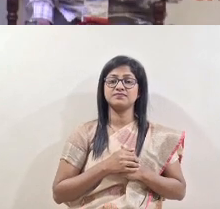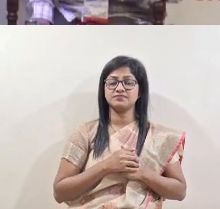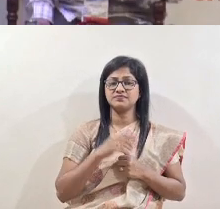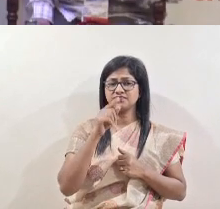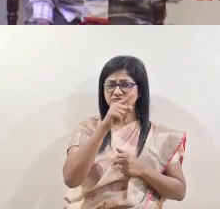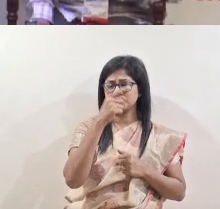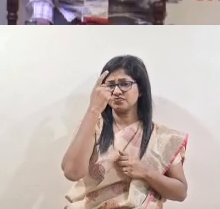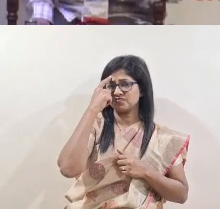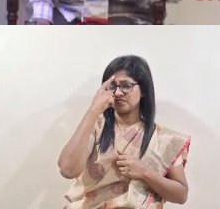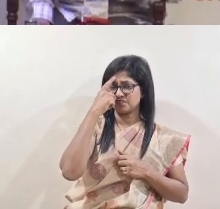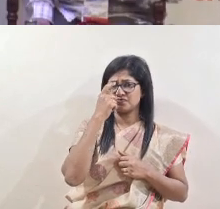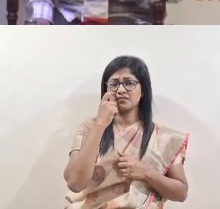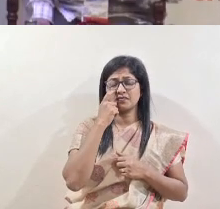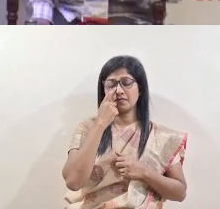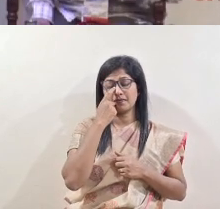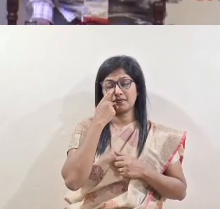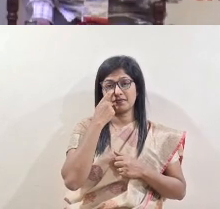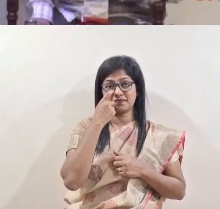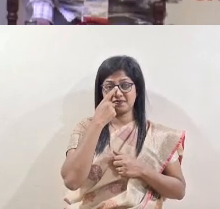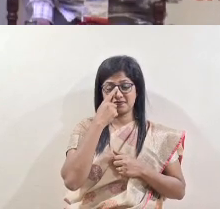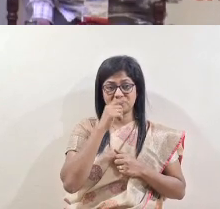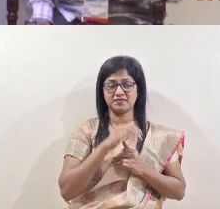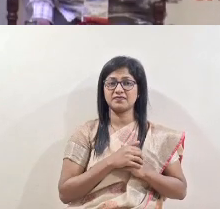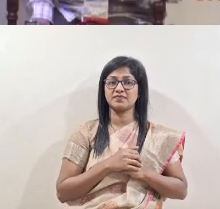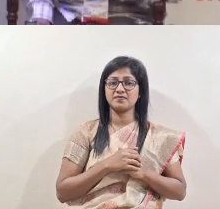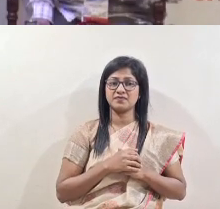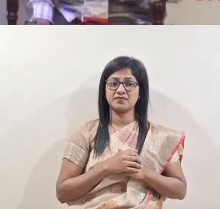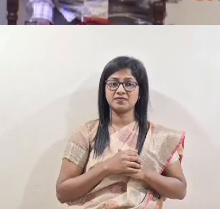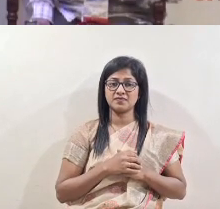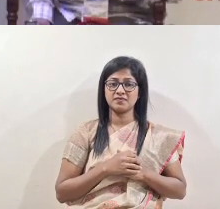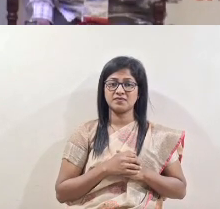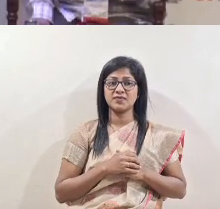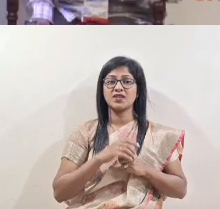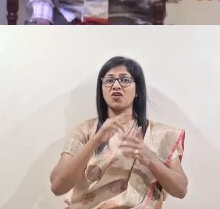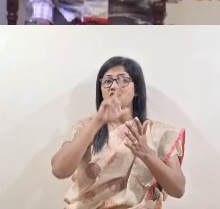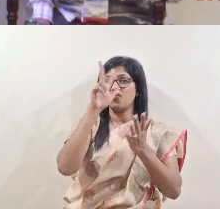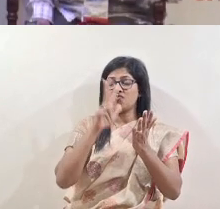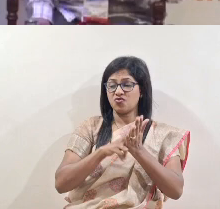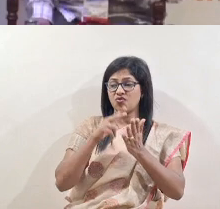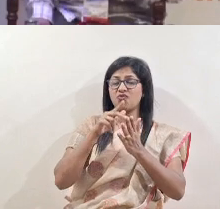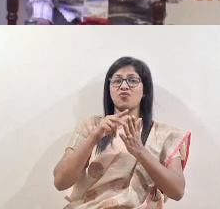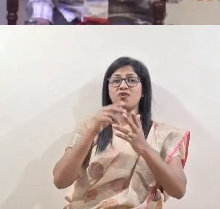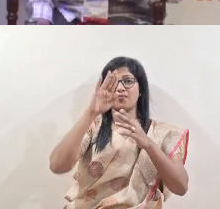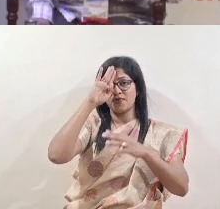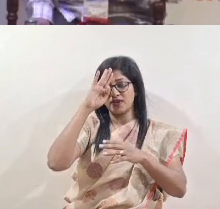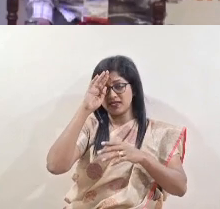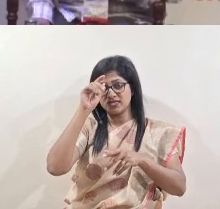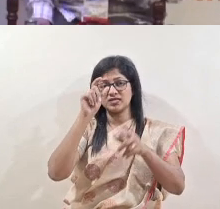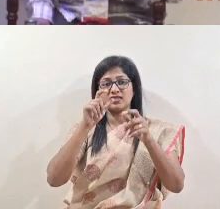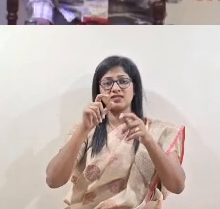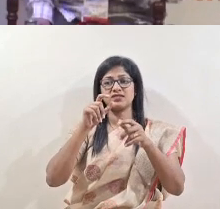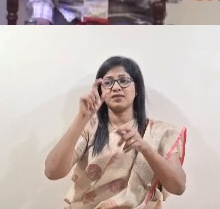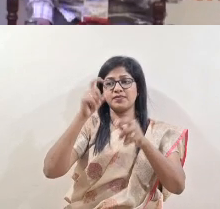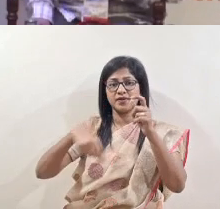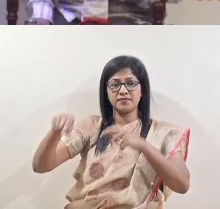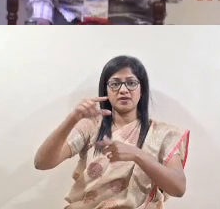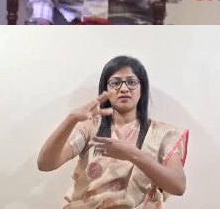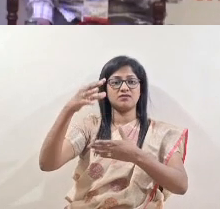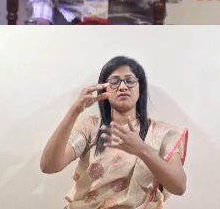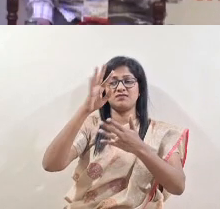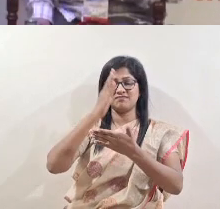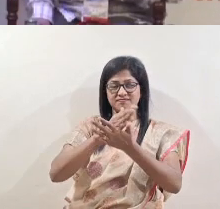Did you consider the presence of the law enforcement agencies, policemen at any intersections on the